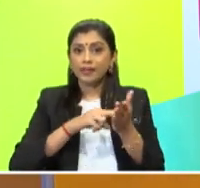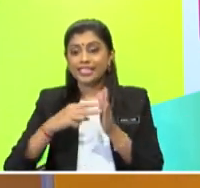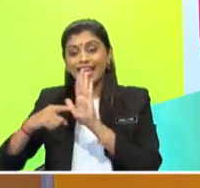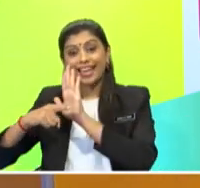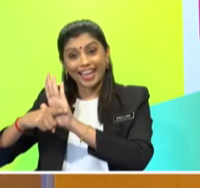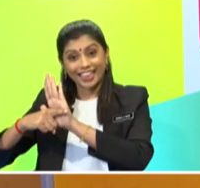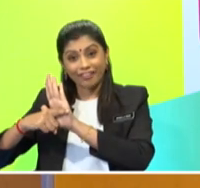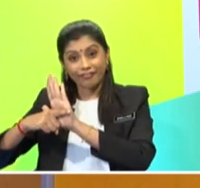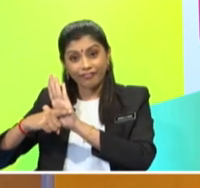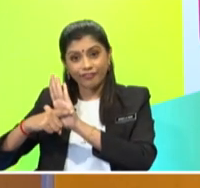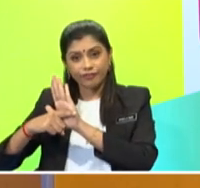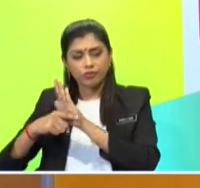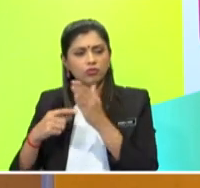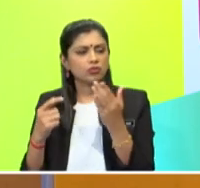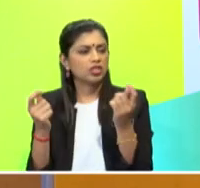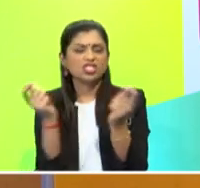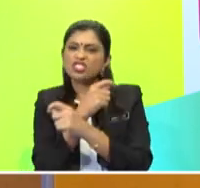negativity. Oh. Challenges,